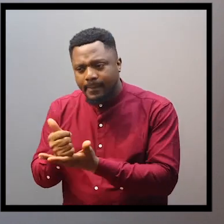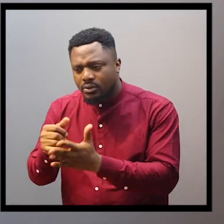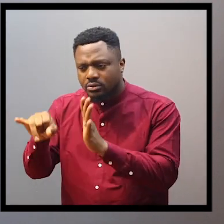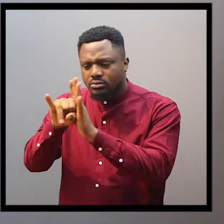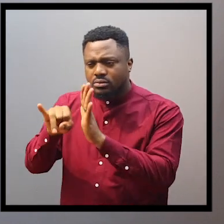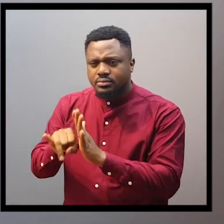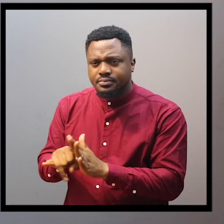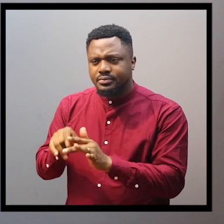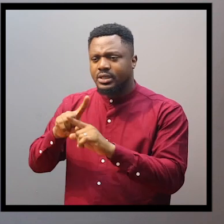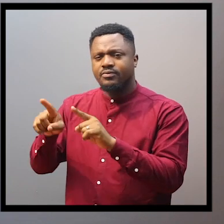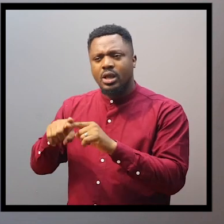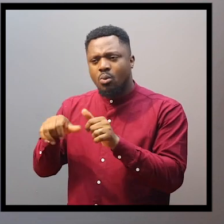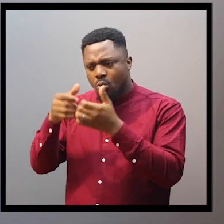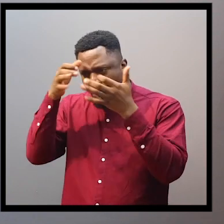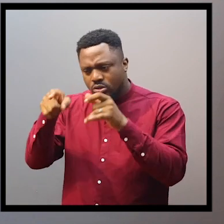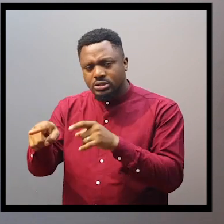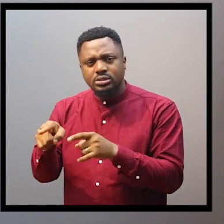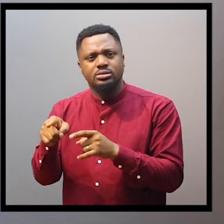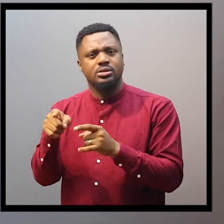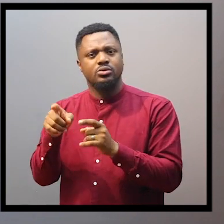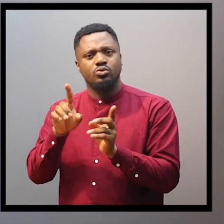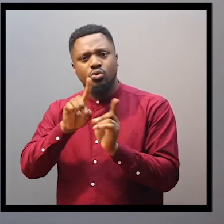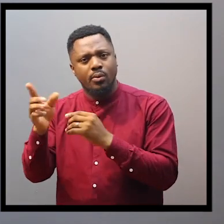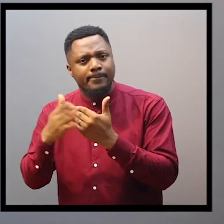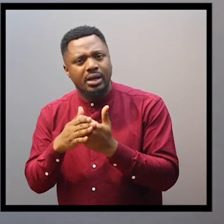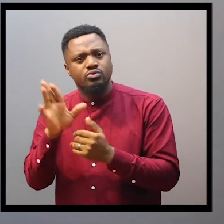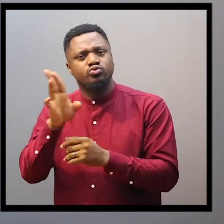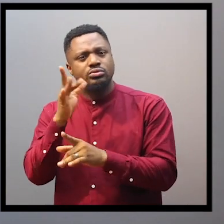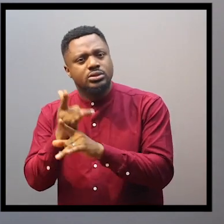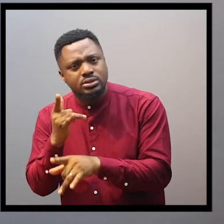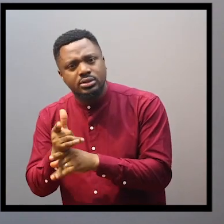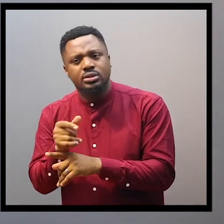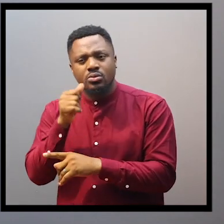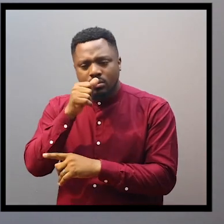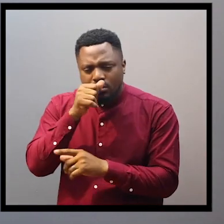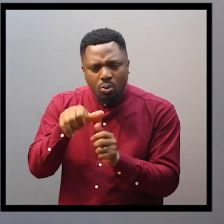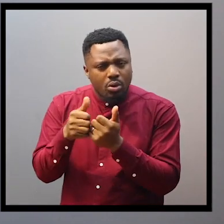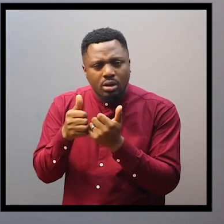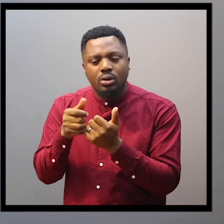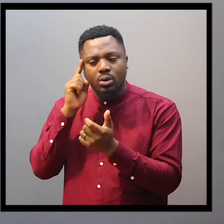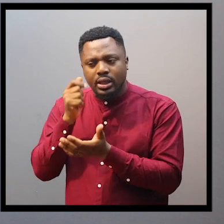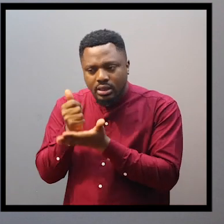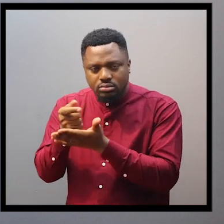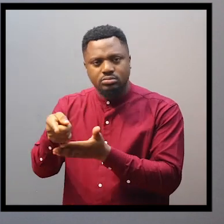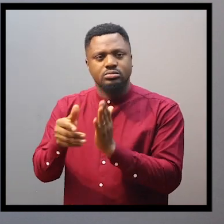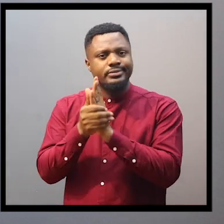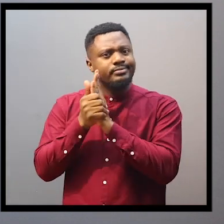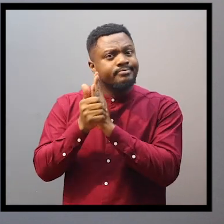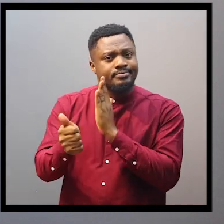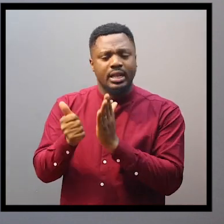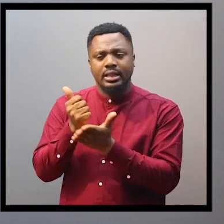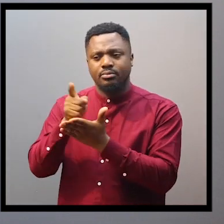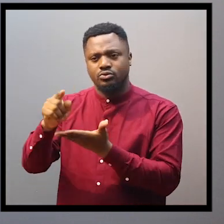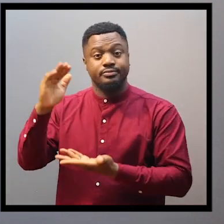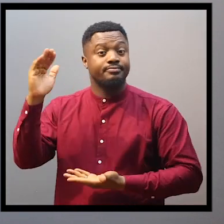them identify the various triggers and how to cope with them. They also acquire skills that would help them outside these facilities to